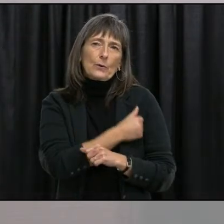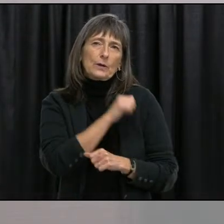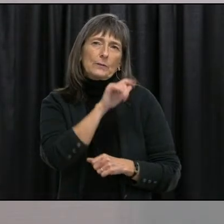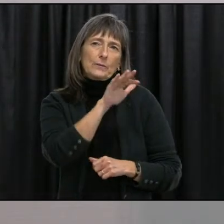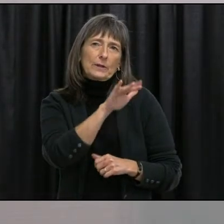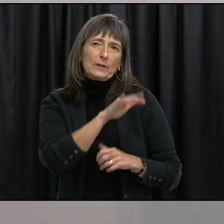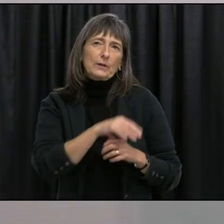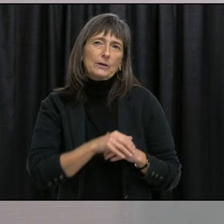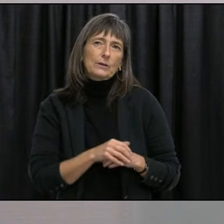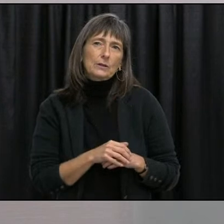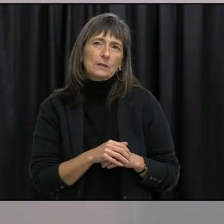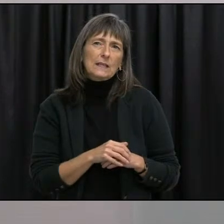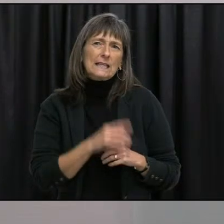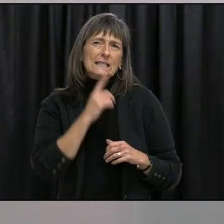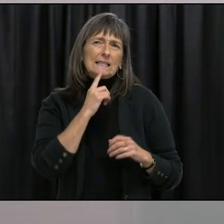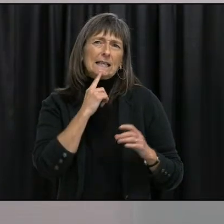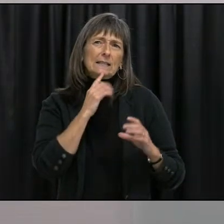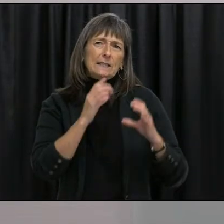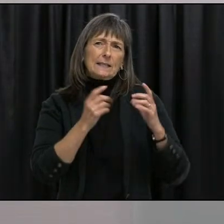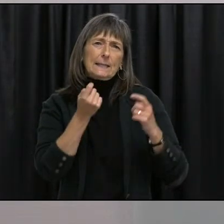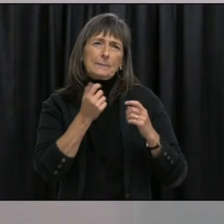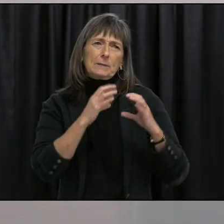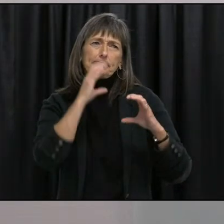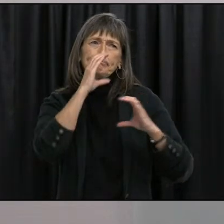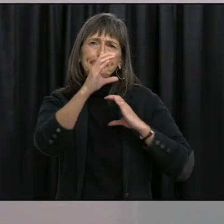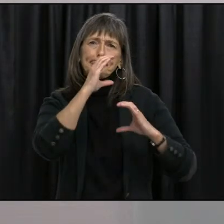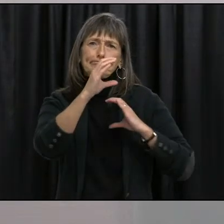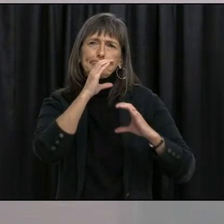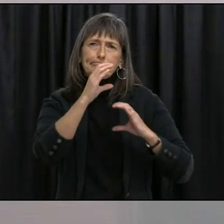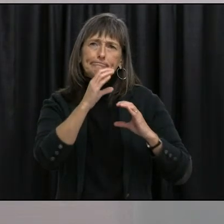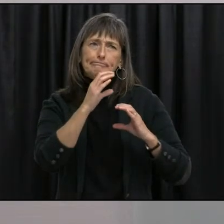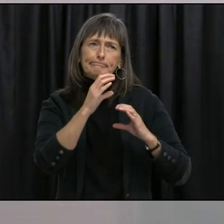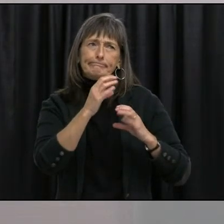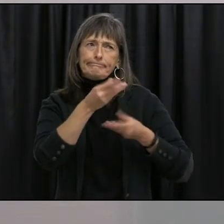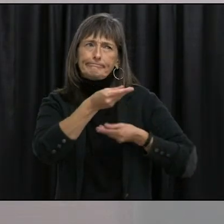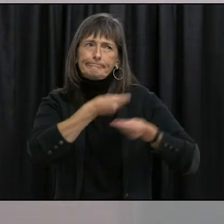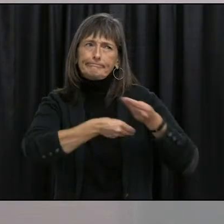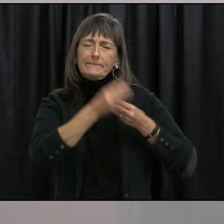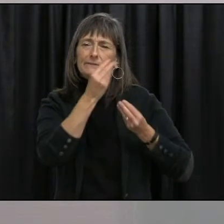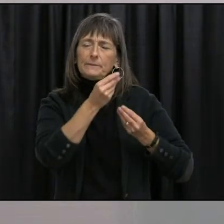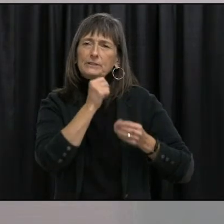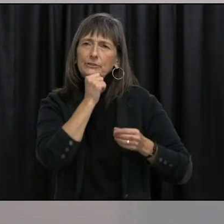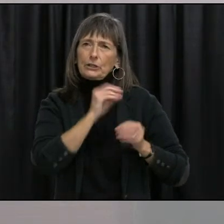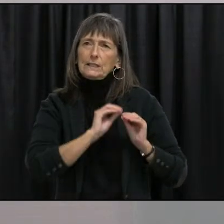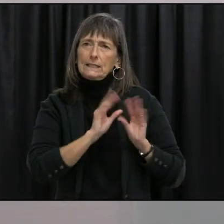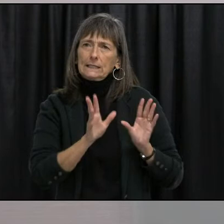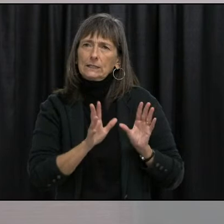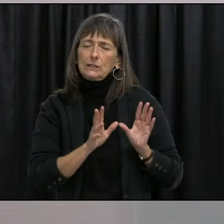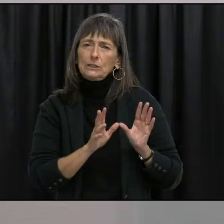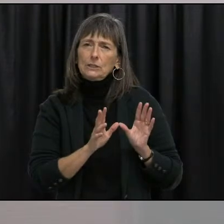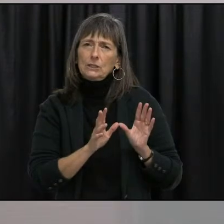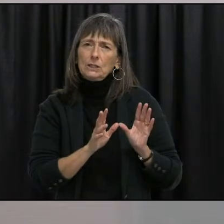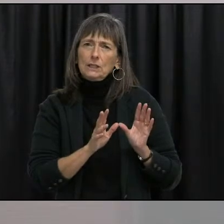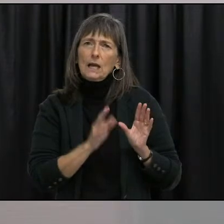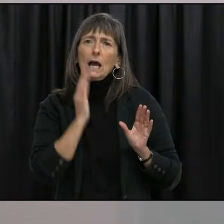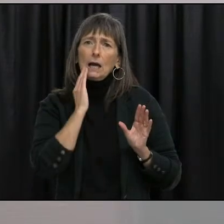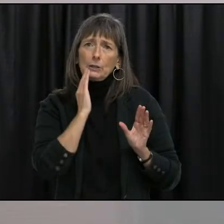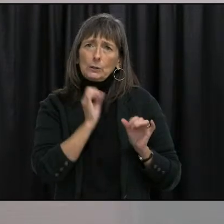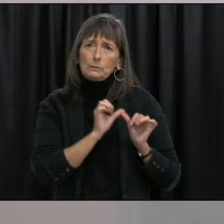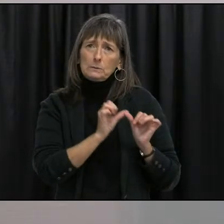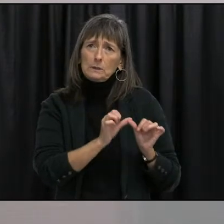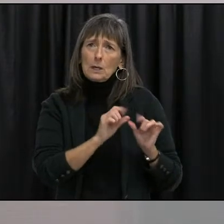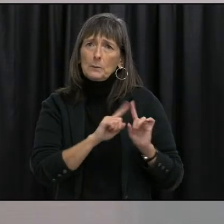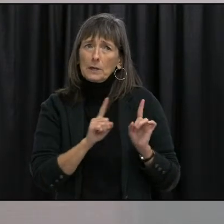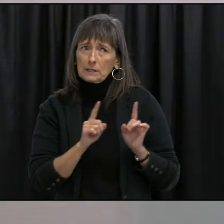stated there was communication breakdown, but despite this being an ongoing investigation, I just want to clarify that